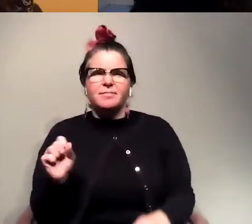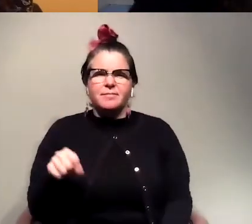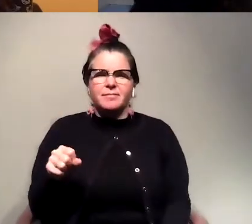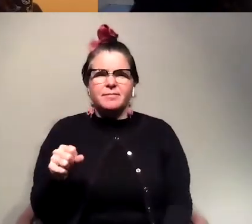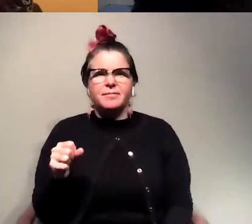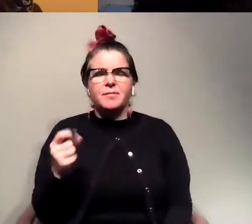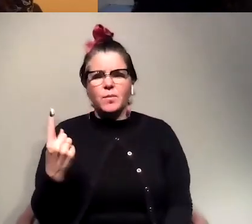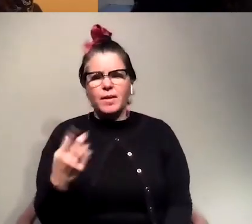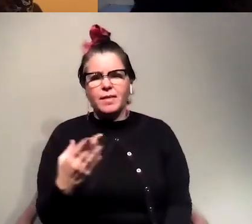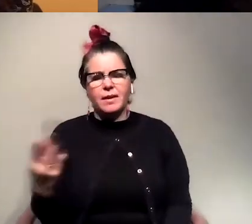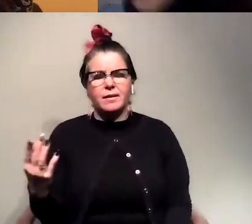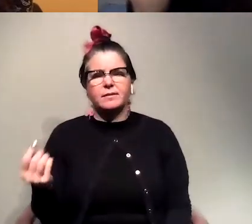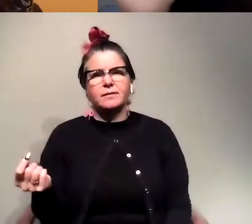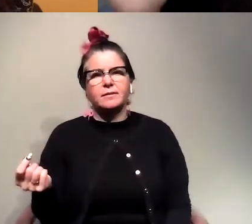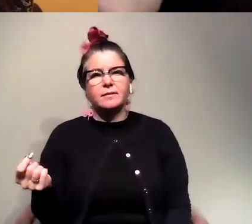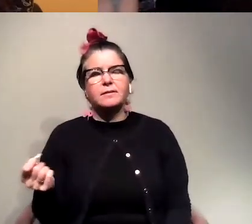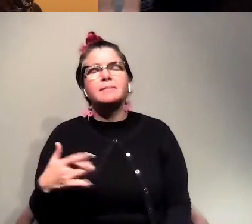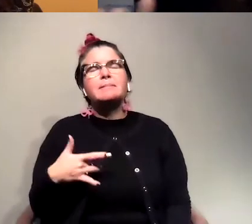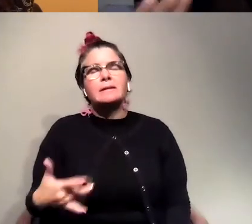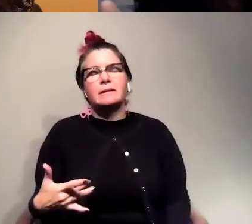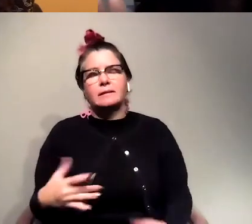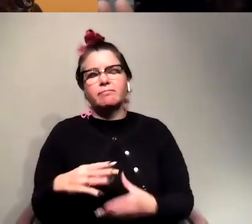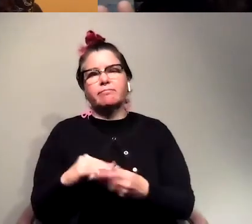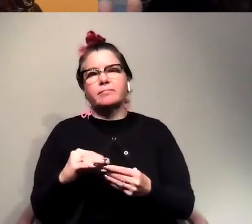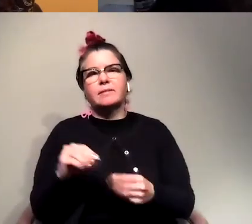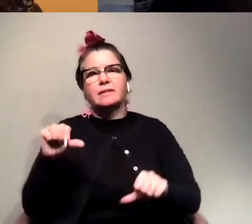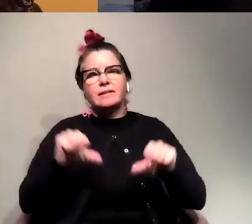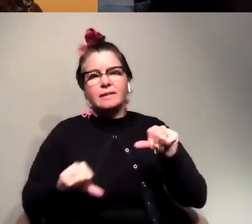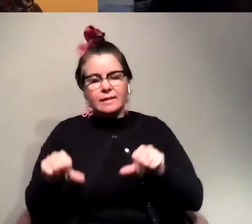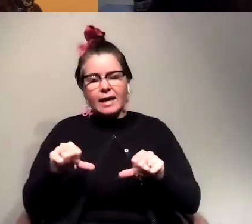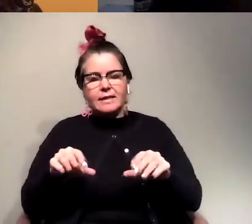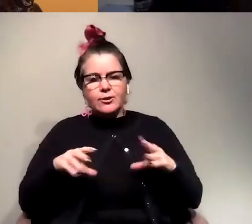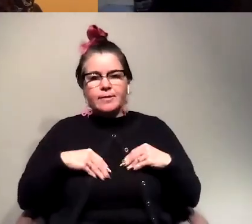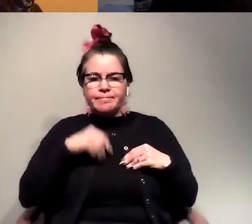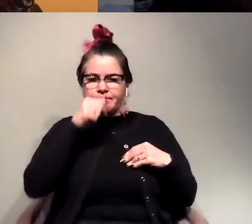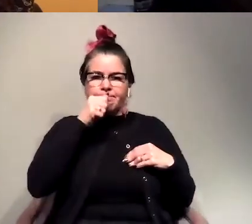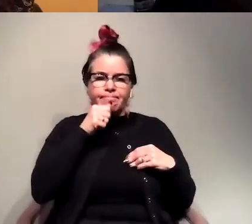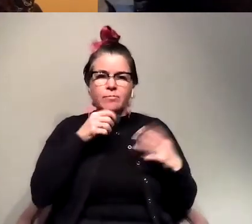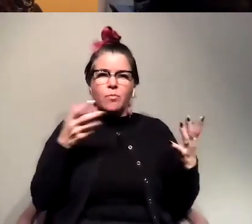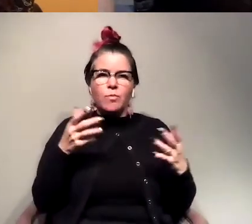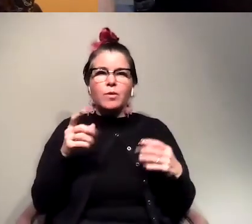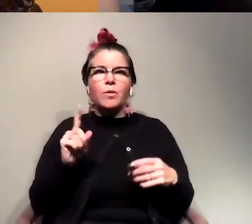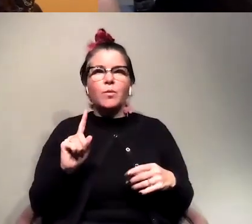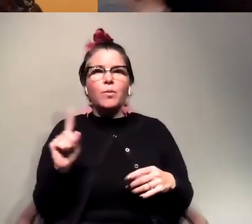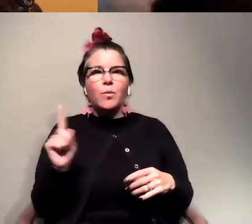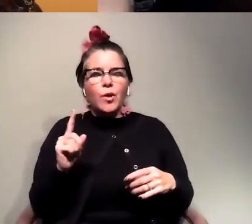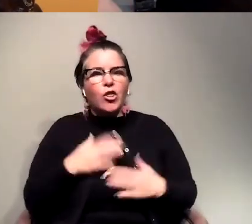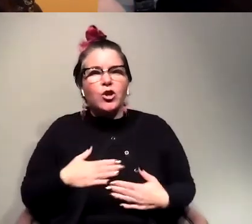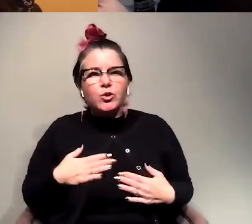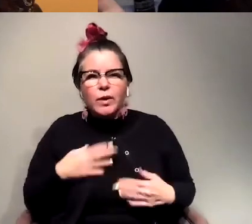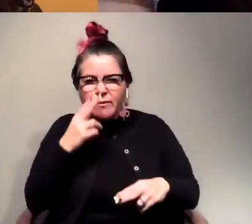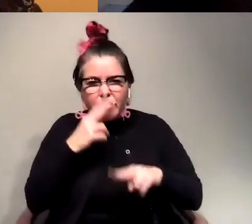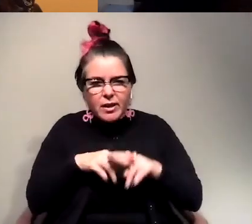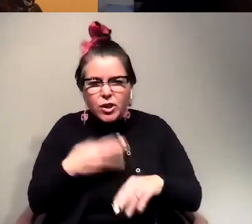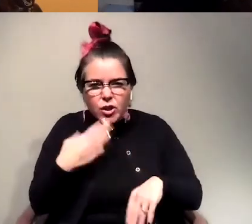one thing that, generally speaking, scientists need to lean into more is just where they're having a good time, where they're having